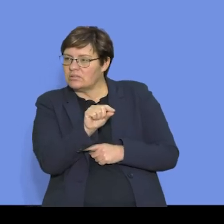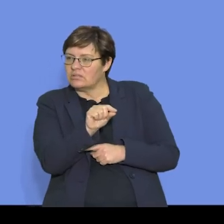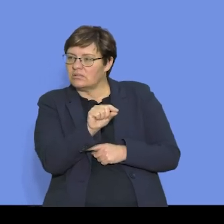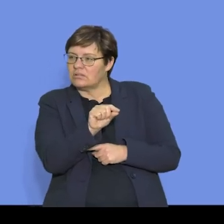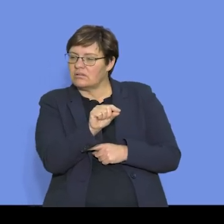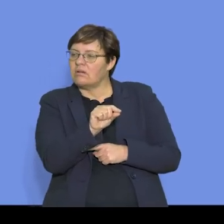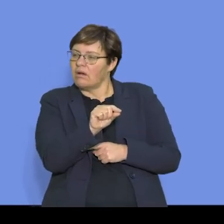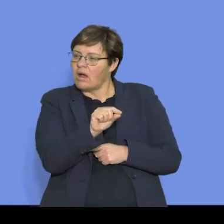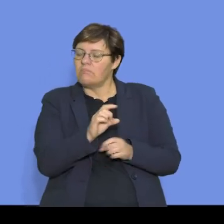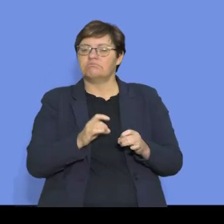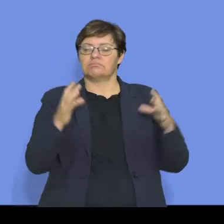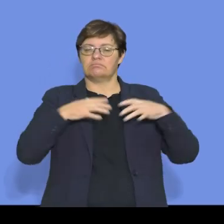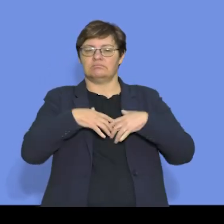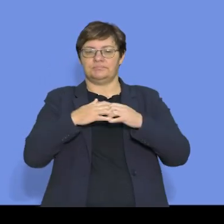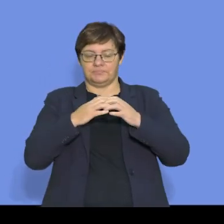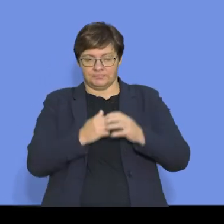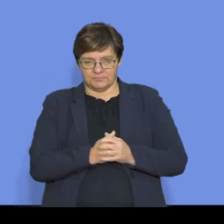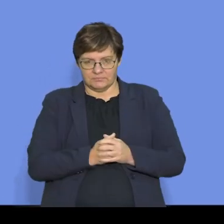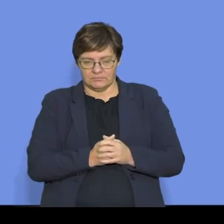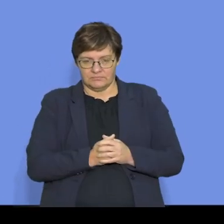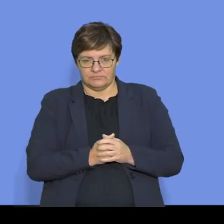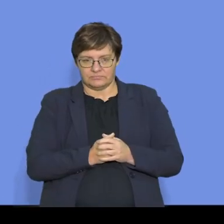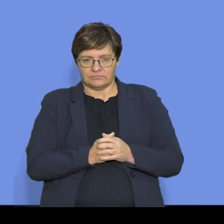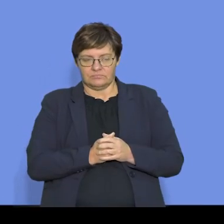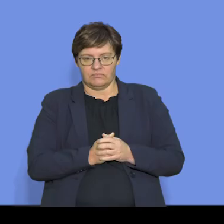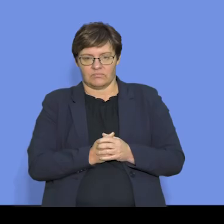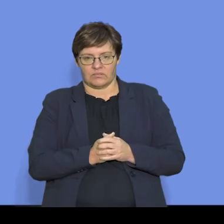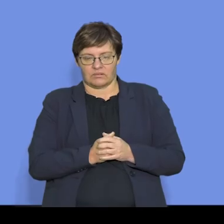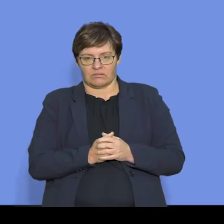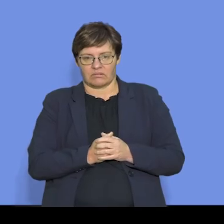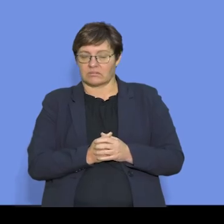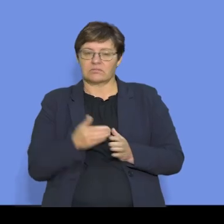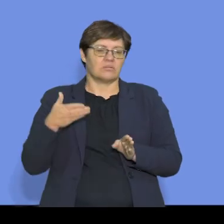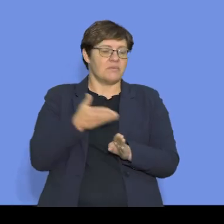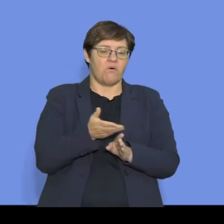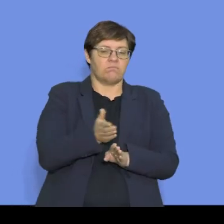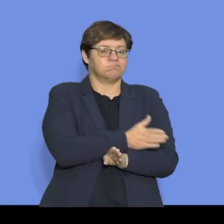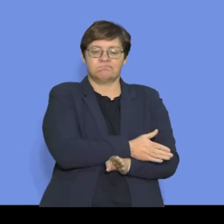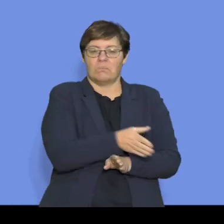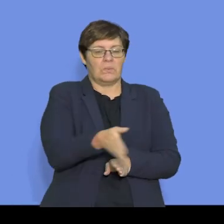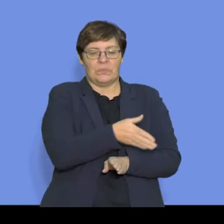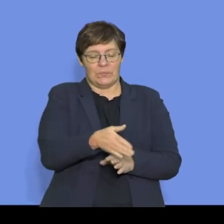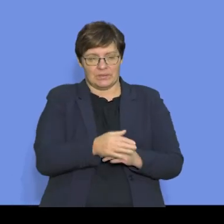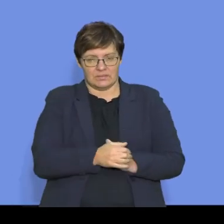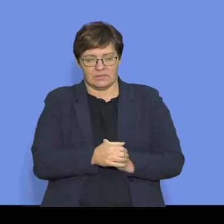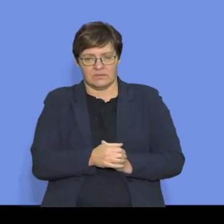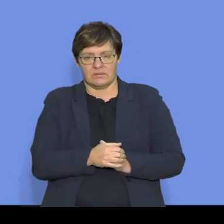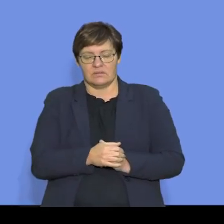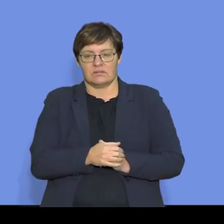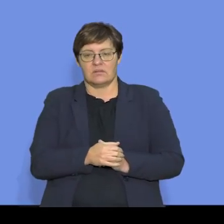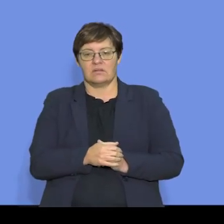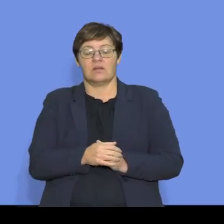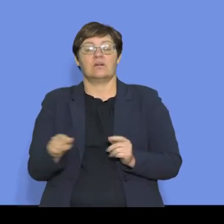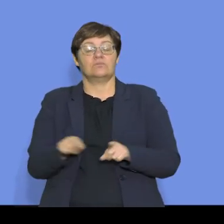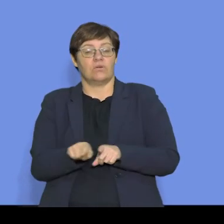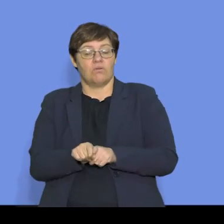birds actually arose, because birds arose in the Mesozoic era. They weren't present before then. It